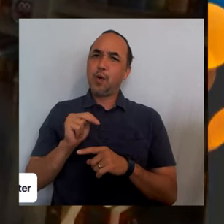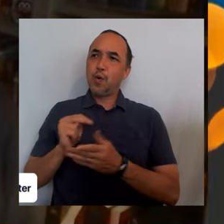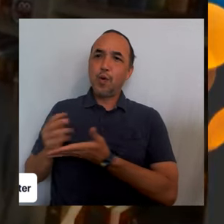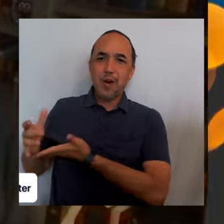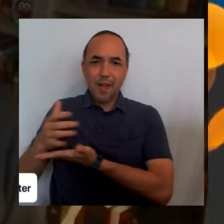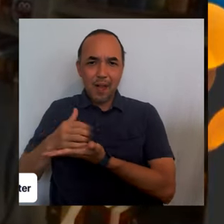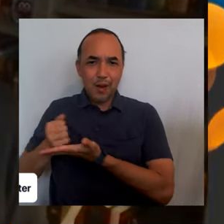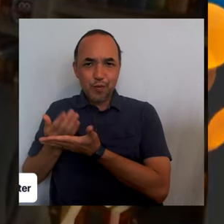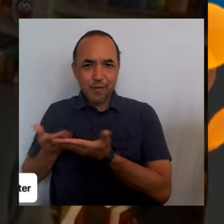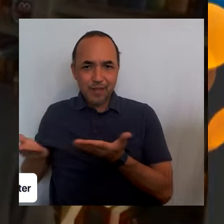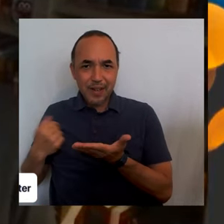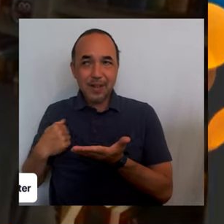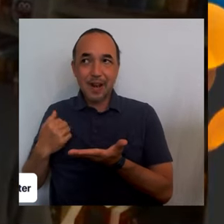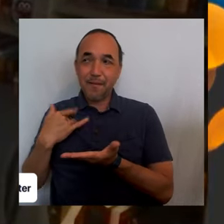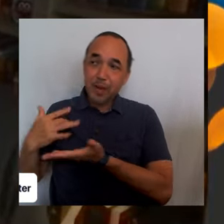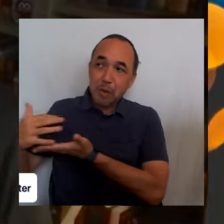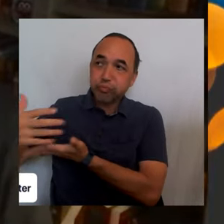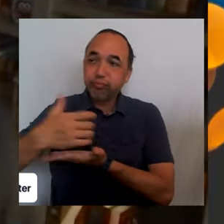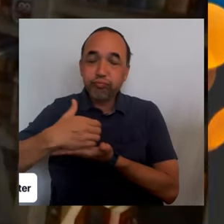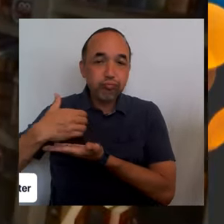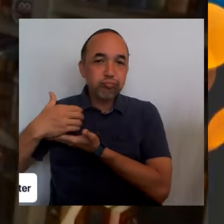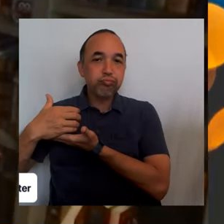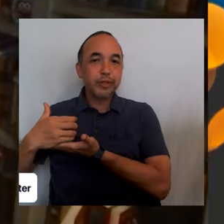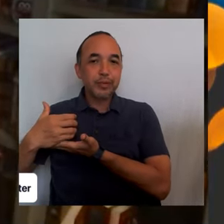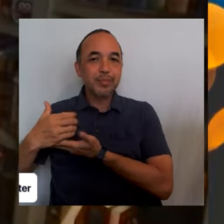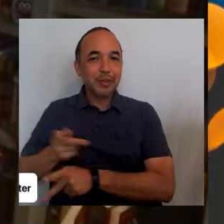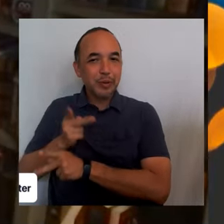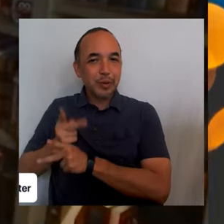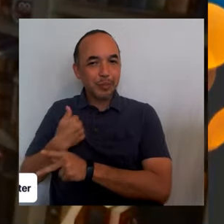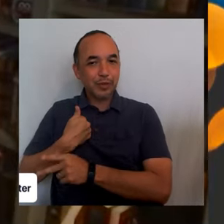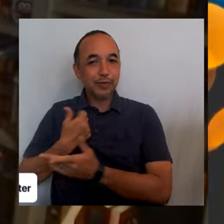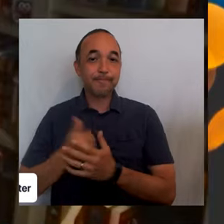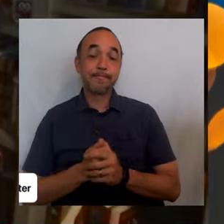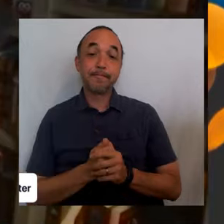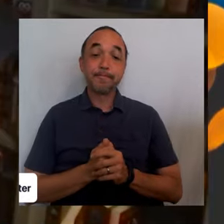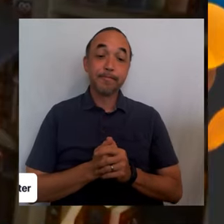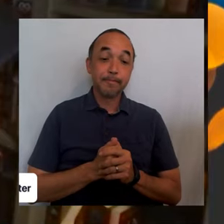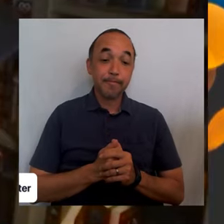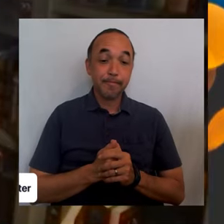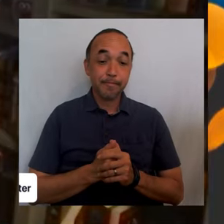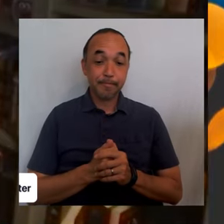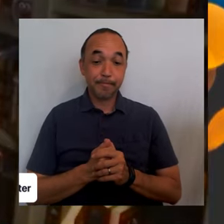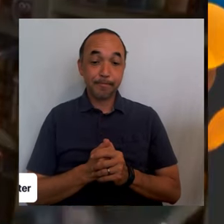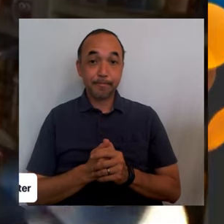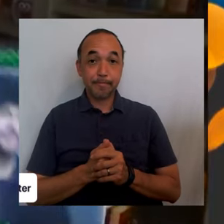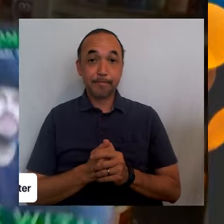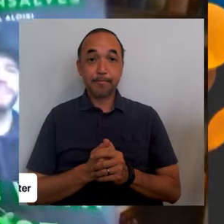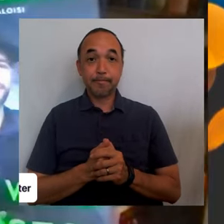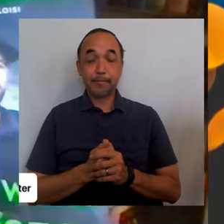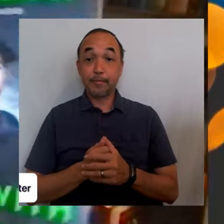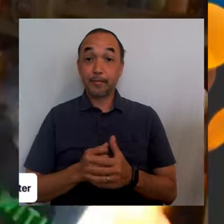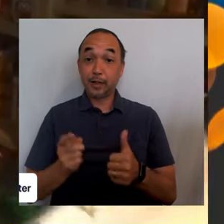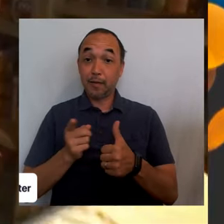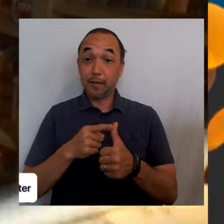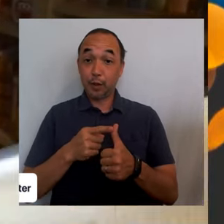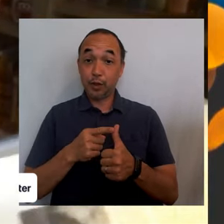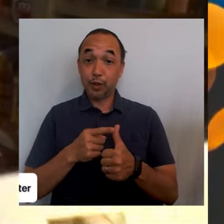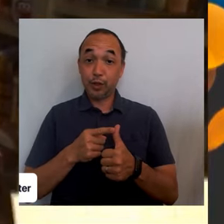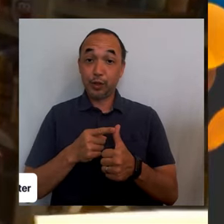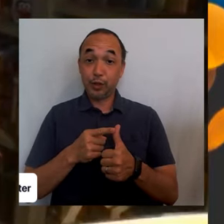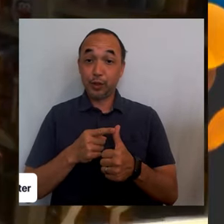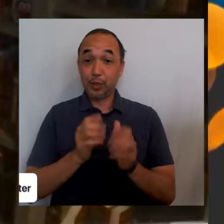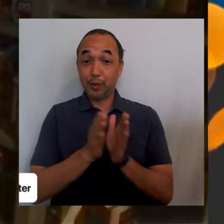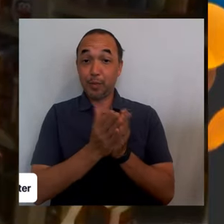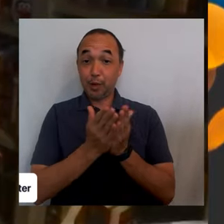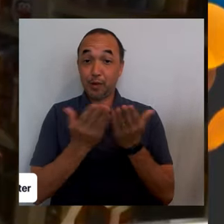that I have and have collected over the years. So first, this is the book that's coming or is